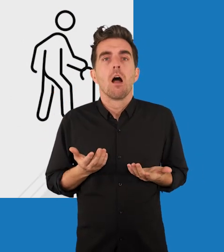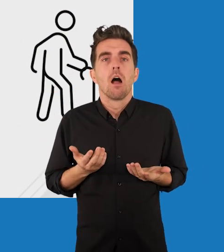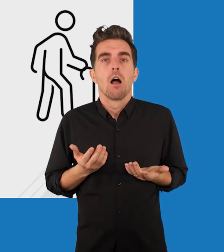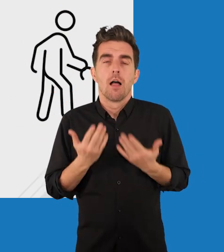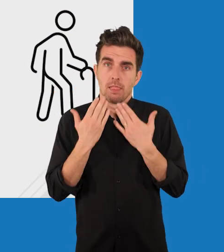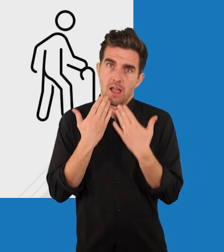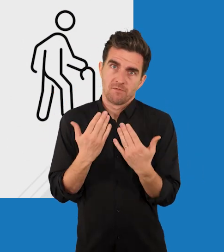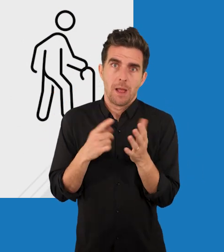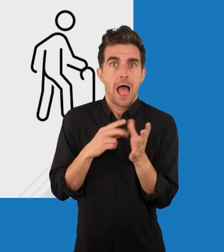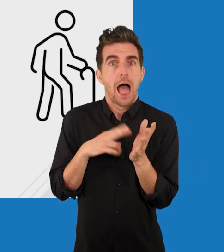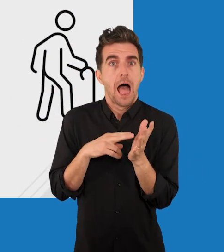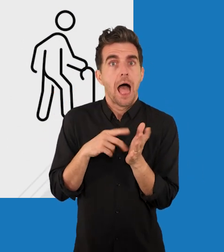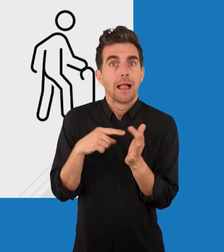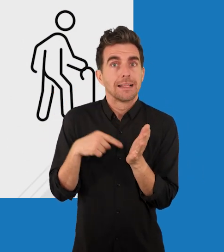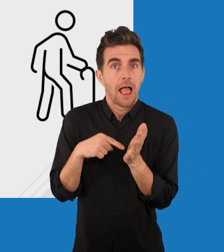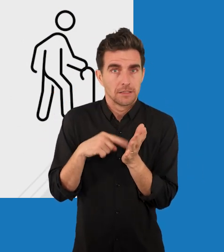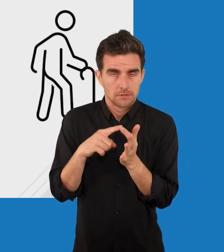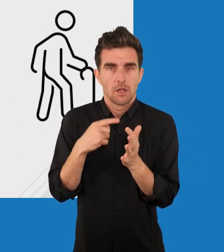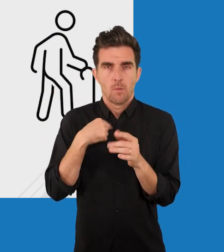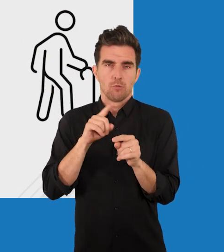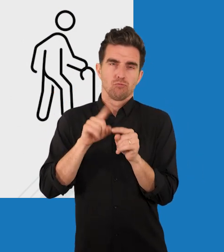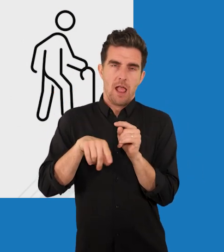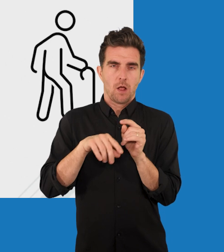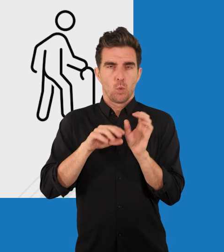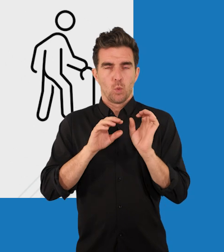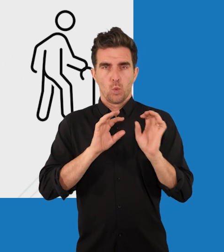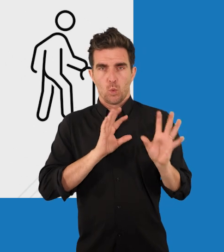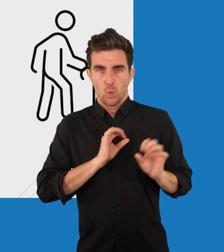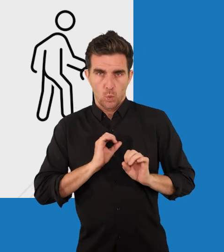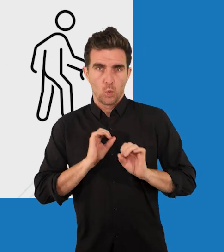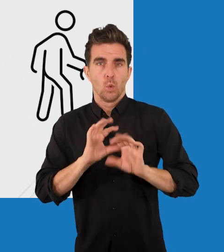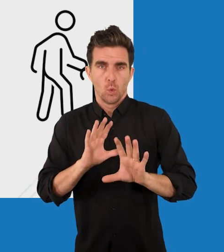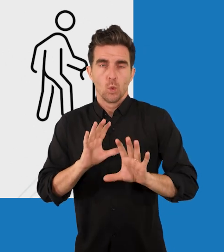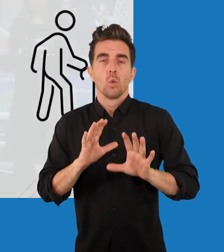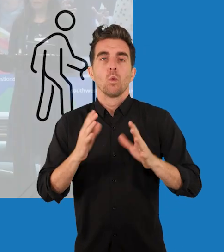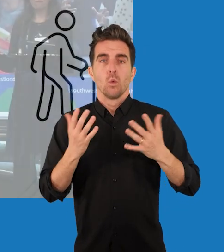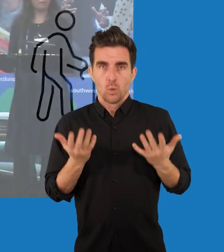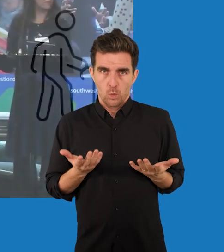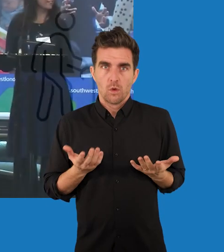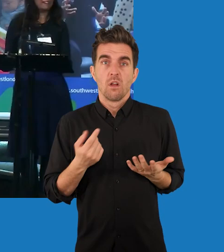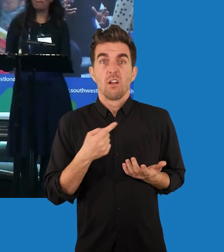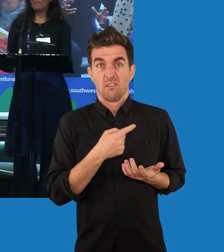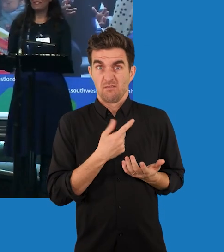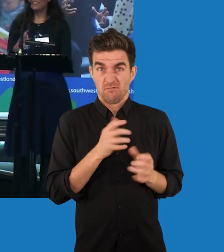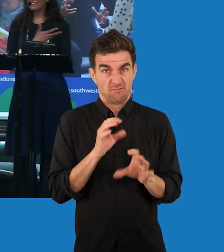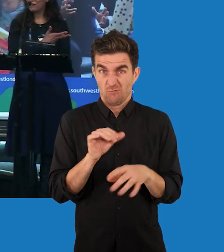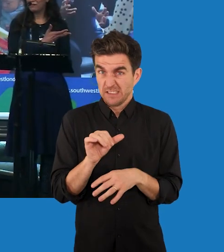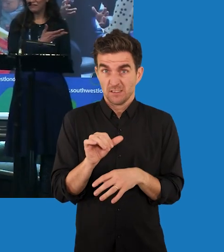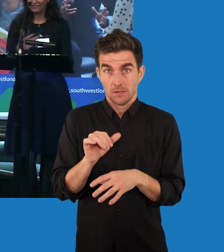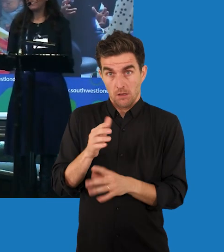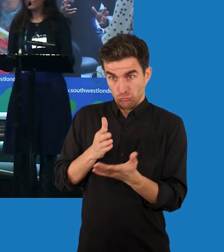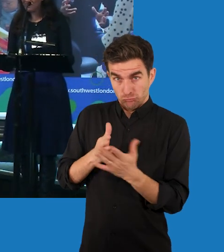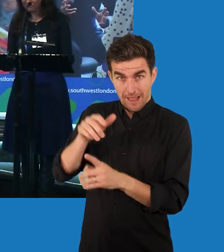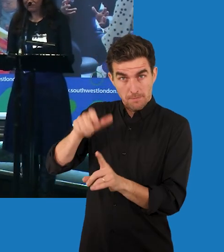push through. So thank you very much, Annette. I am going to try and bring what Annette so